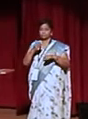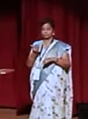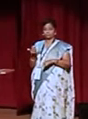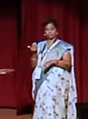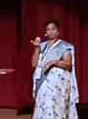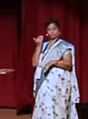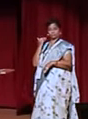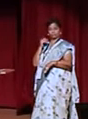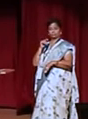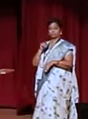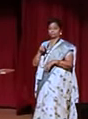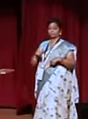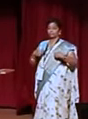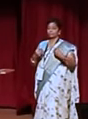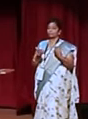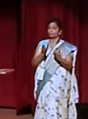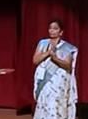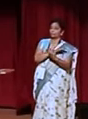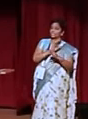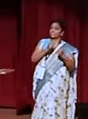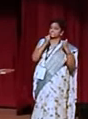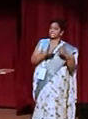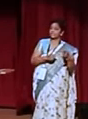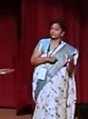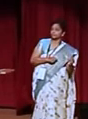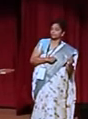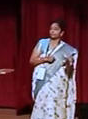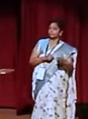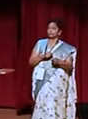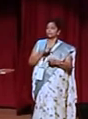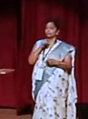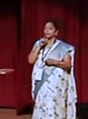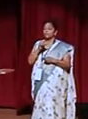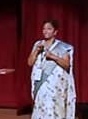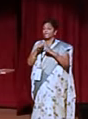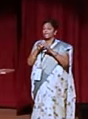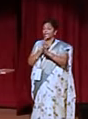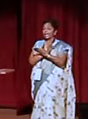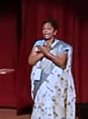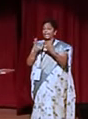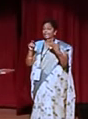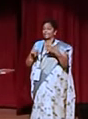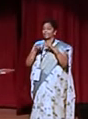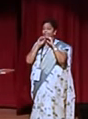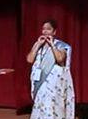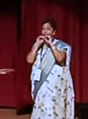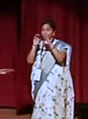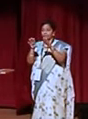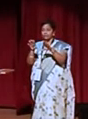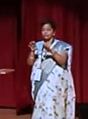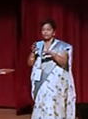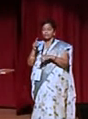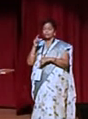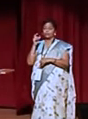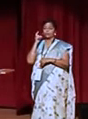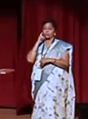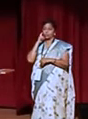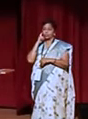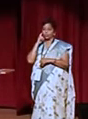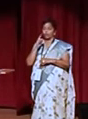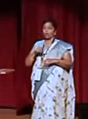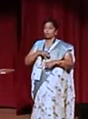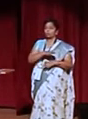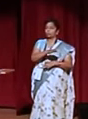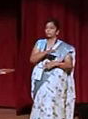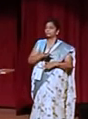back, and a chair on the left. But the same description added to a tactile adaptation of the